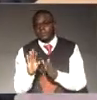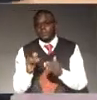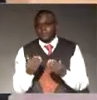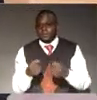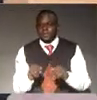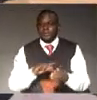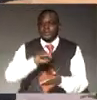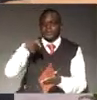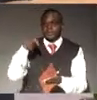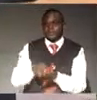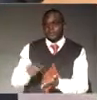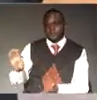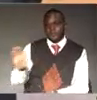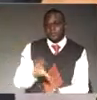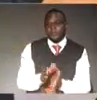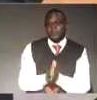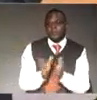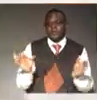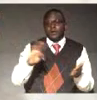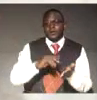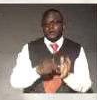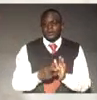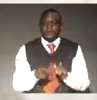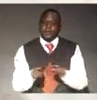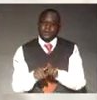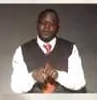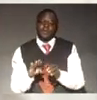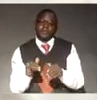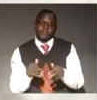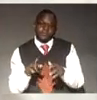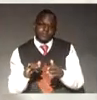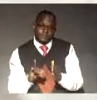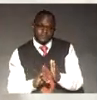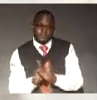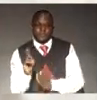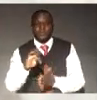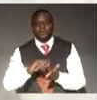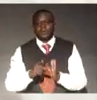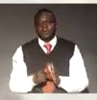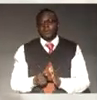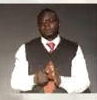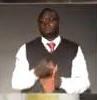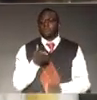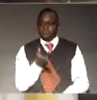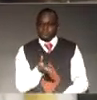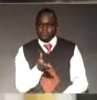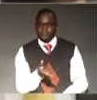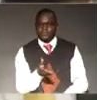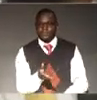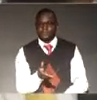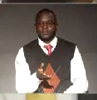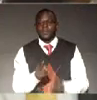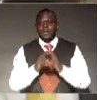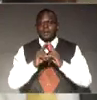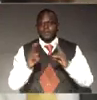central depository for all public projects and enable tracking of the development projects. So it's going to be a very